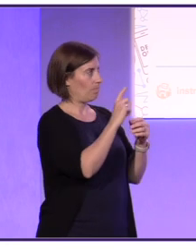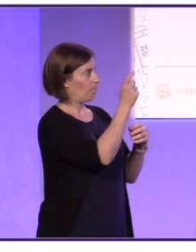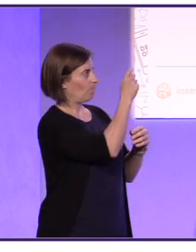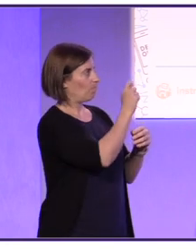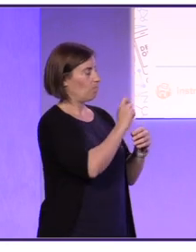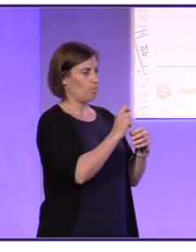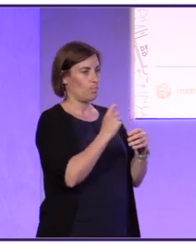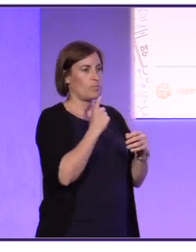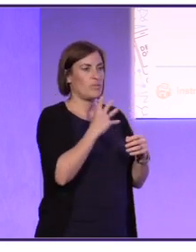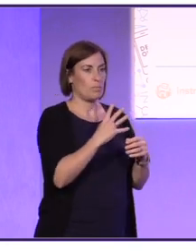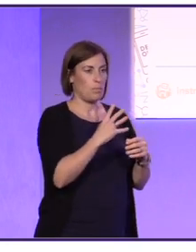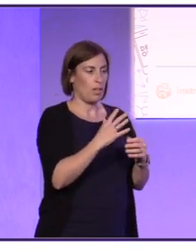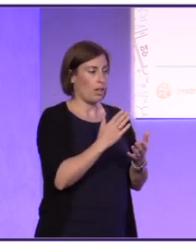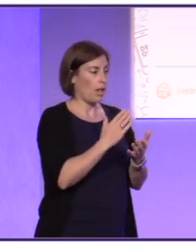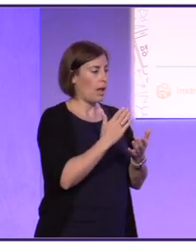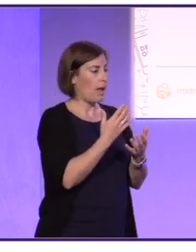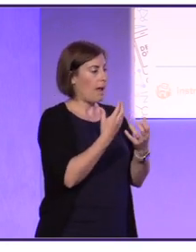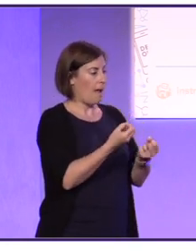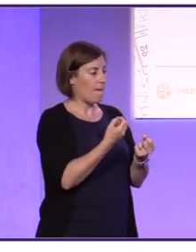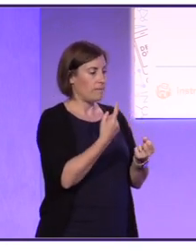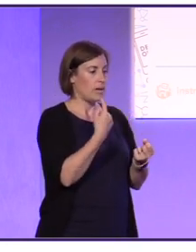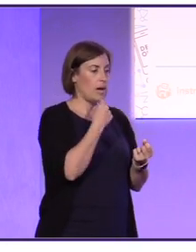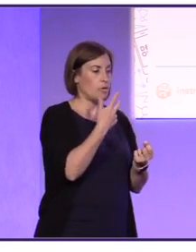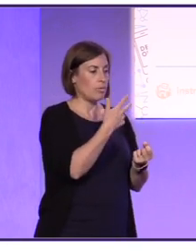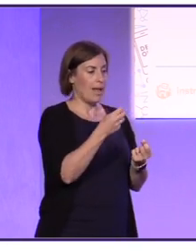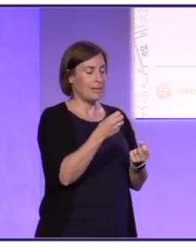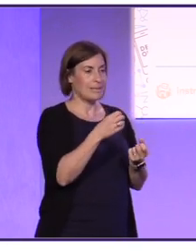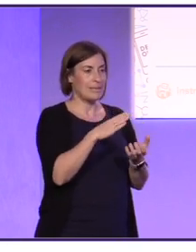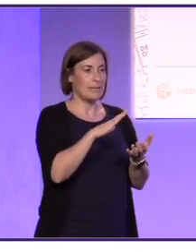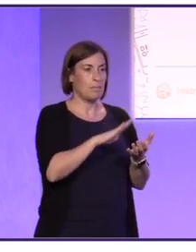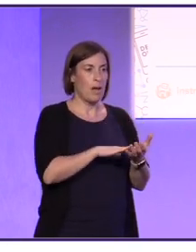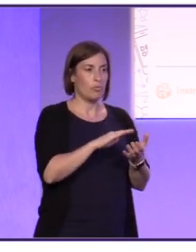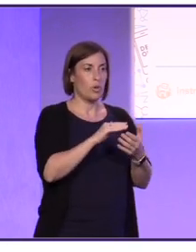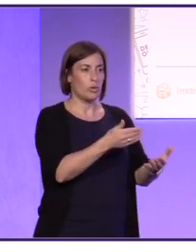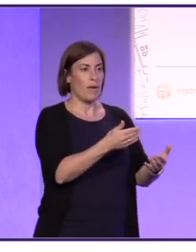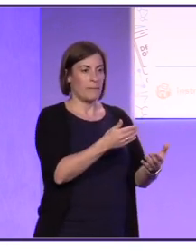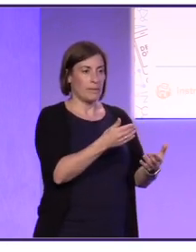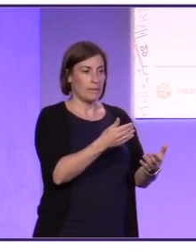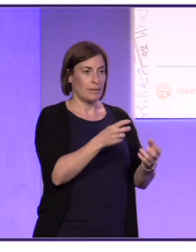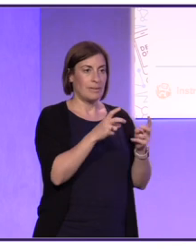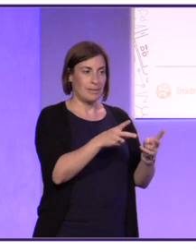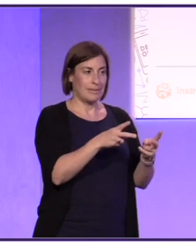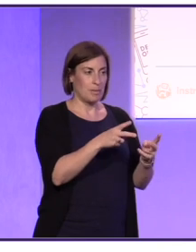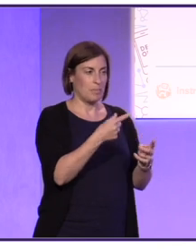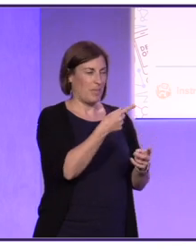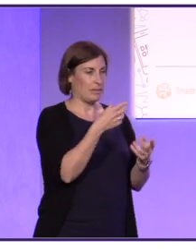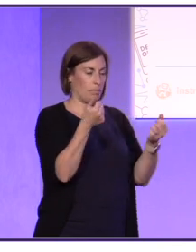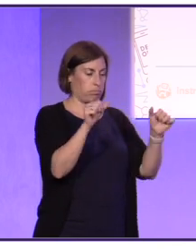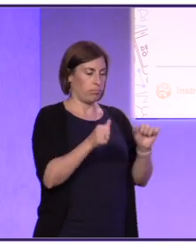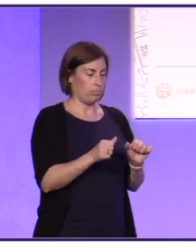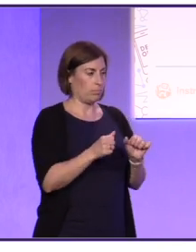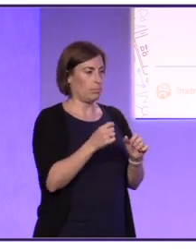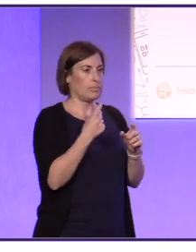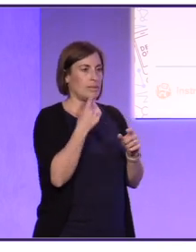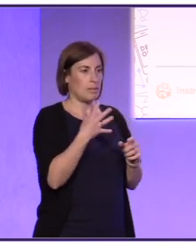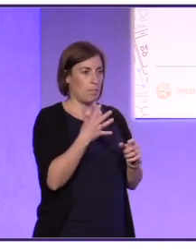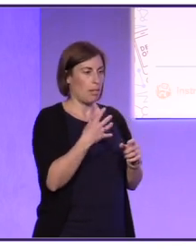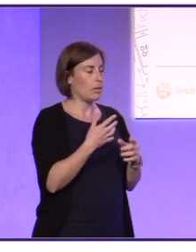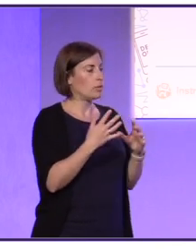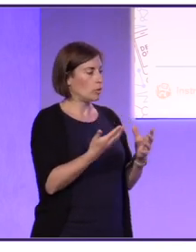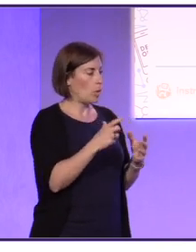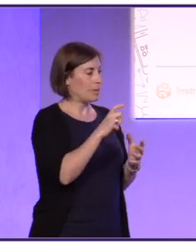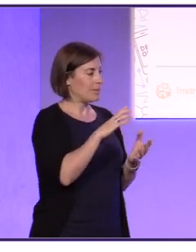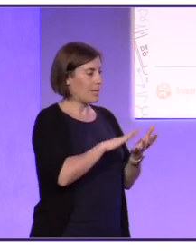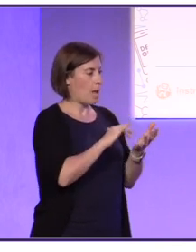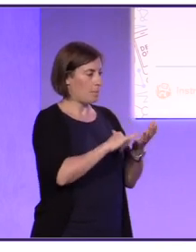of that 180 microservices system that we built. We take some content from a CMS, it